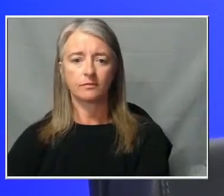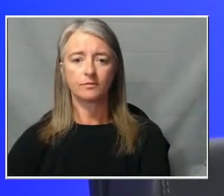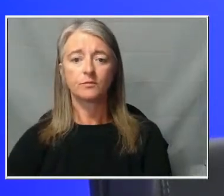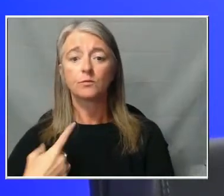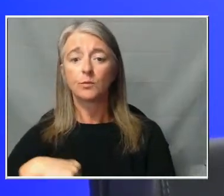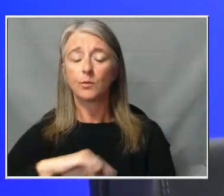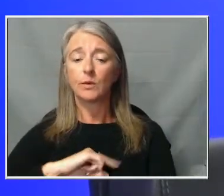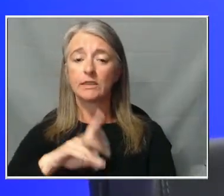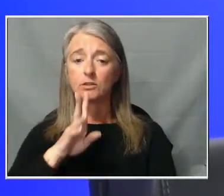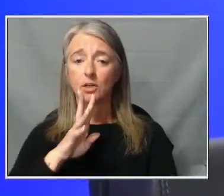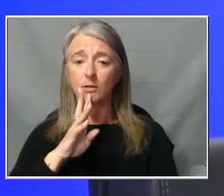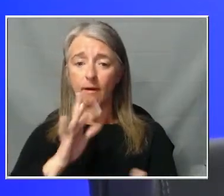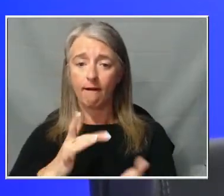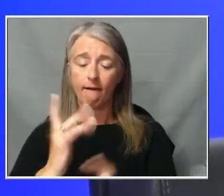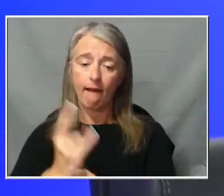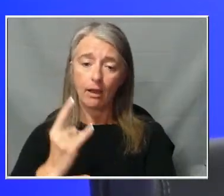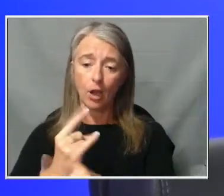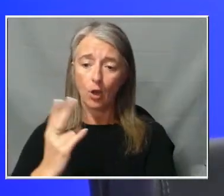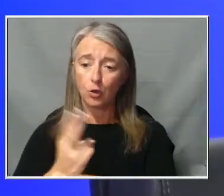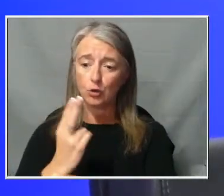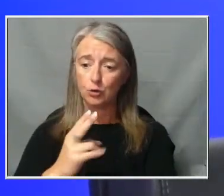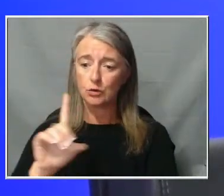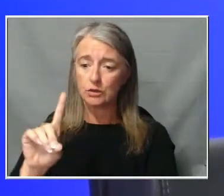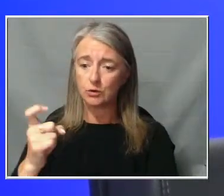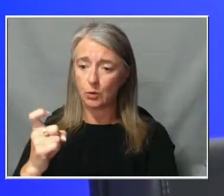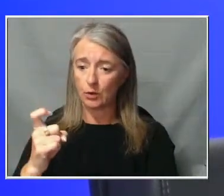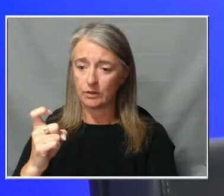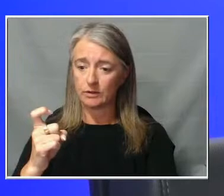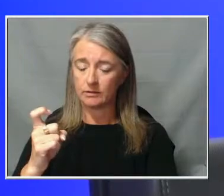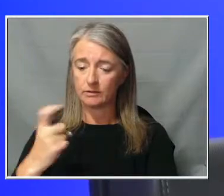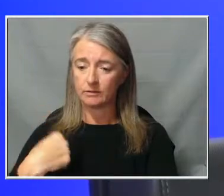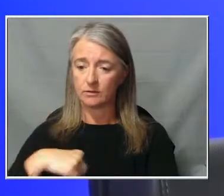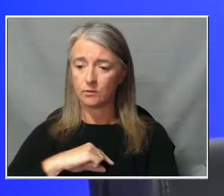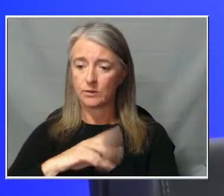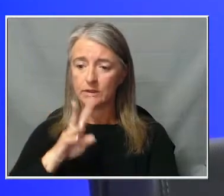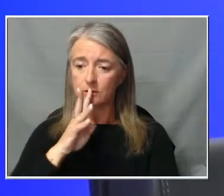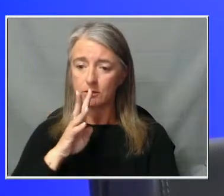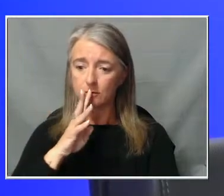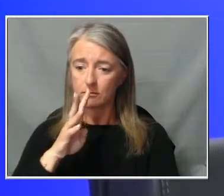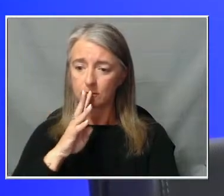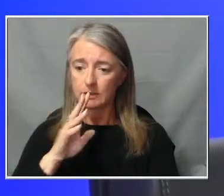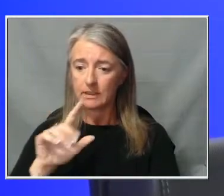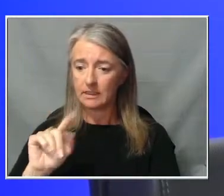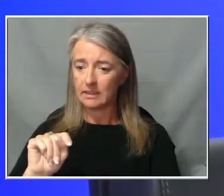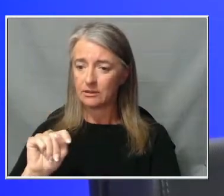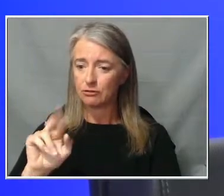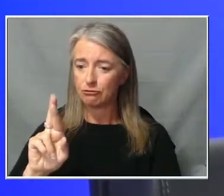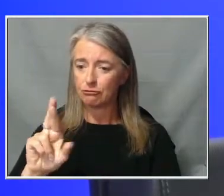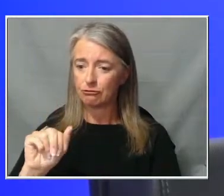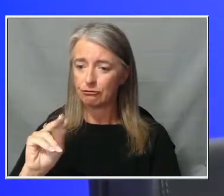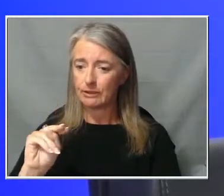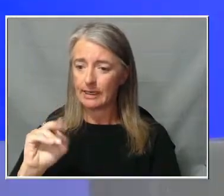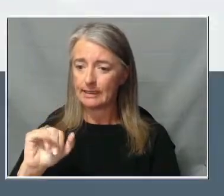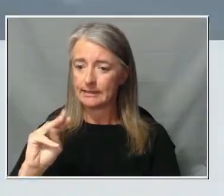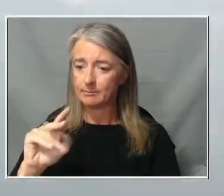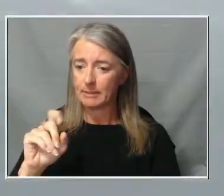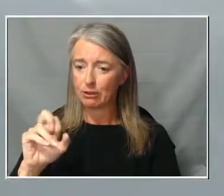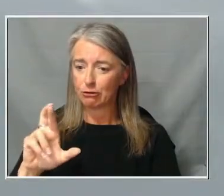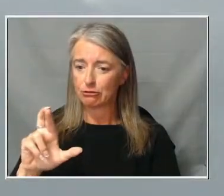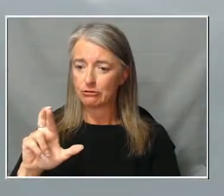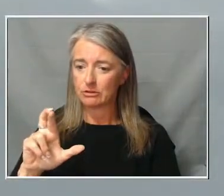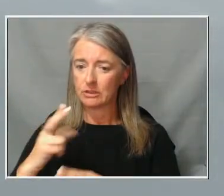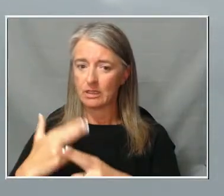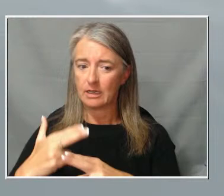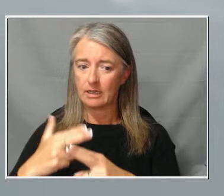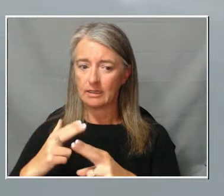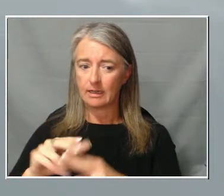about alcohol, and when there's a normal neurotransmitter mechanism in our body, there are two of those. They're called GABA and